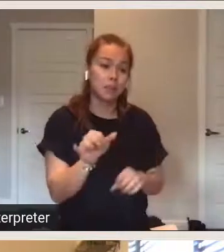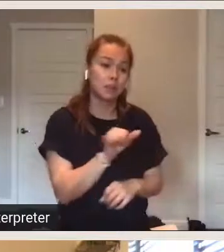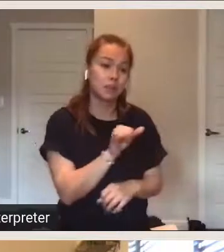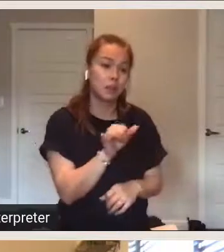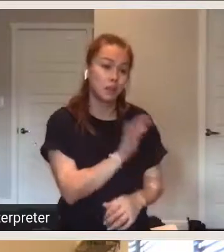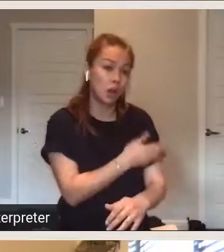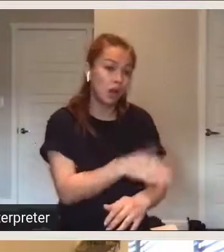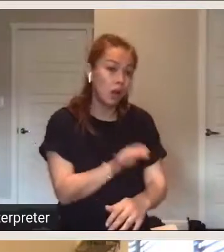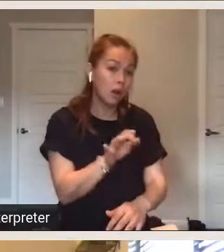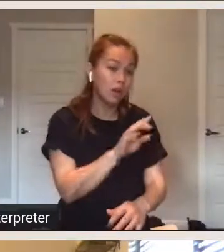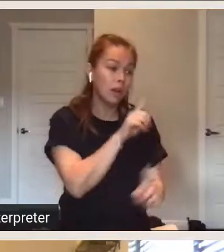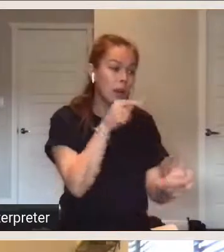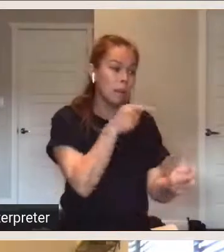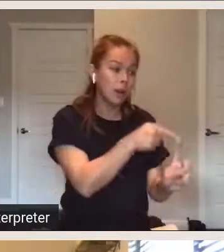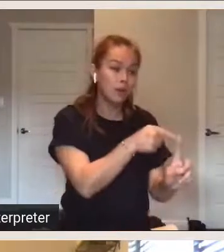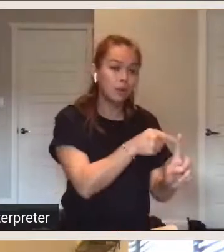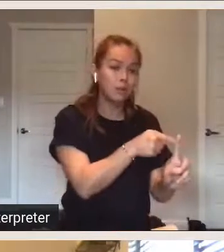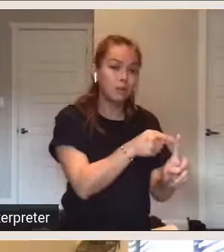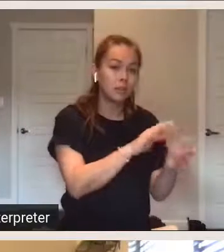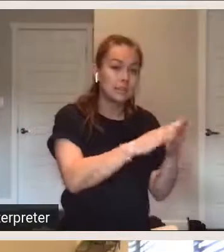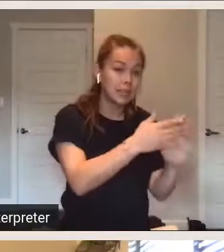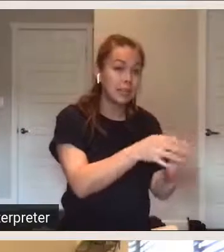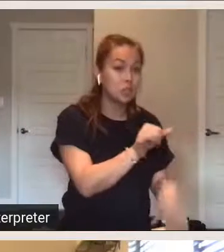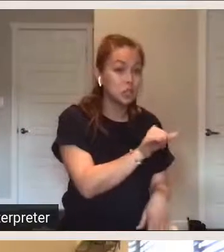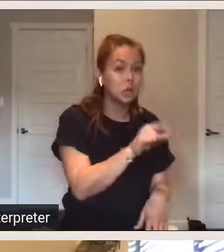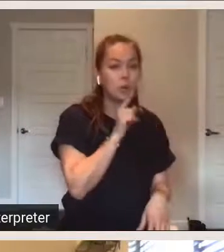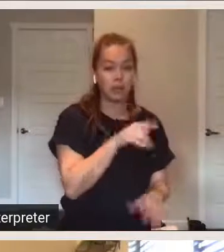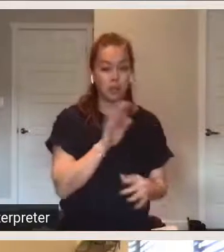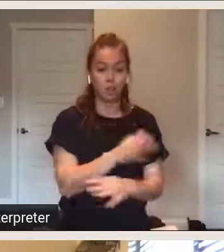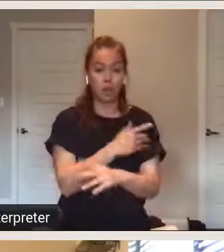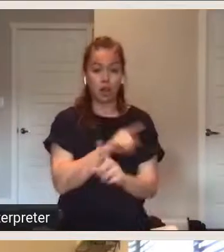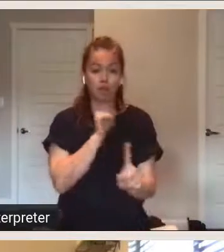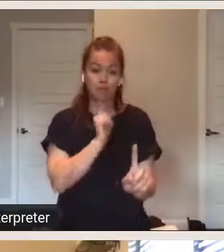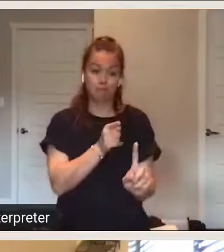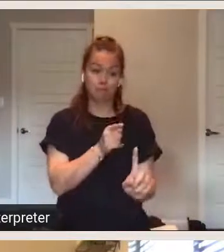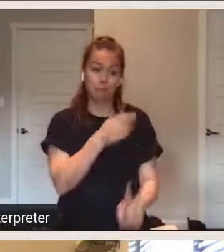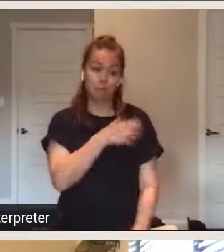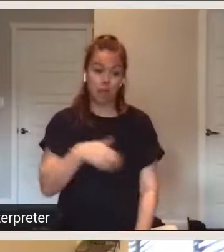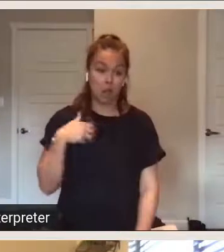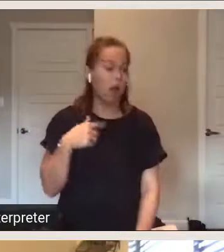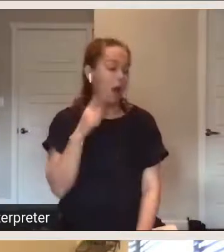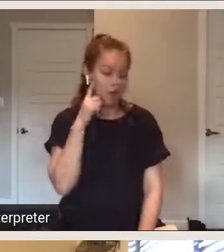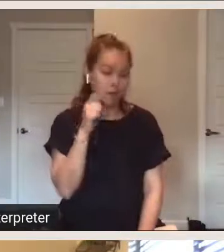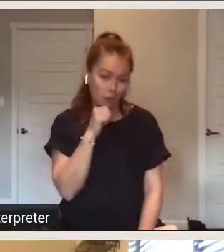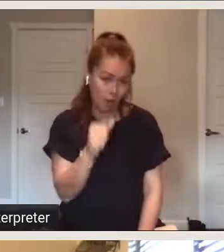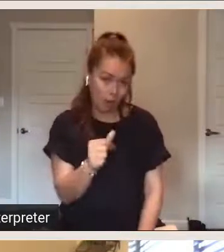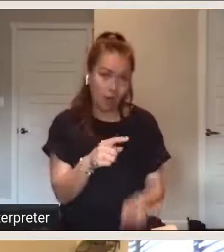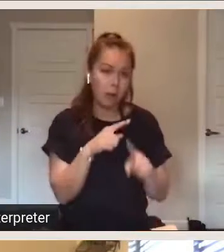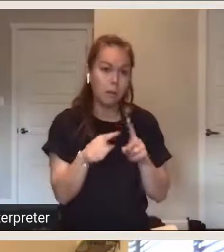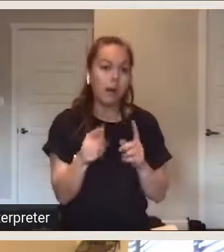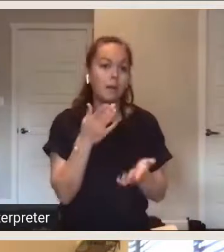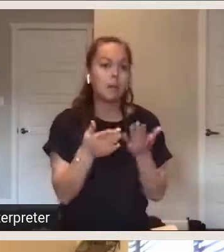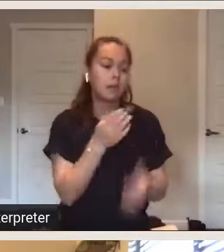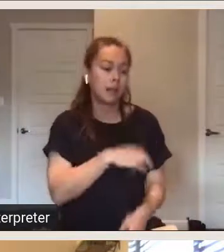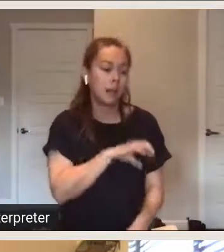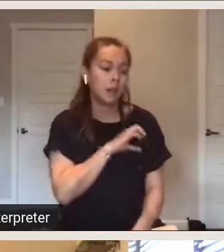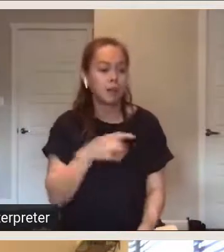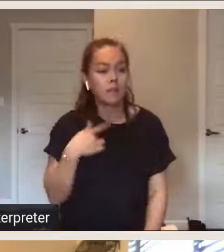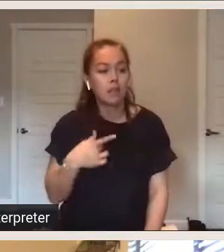made the song about the mayor, but it just kind of puts that together of like maybe these characters are feeling heartbreak over the city.